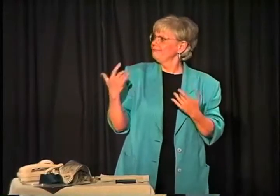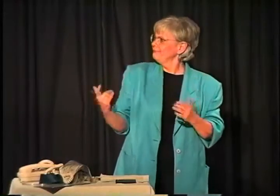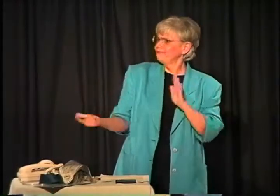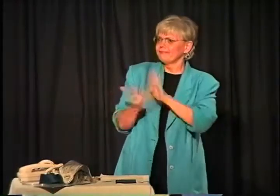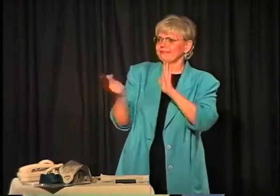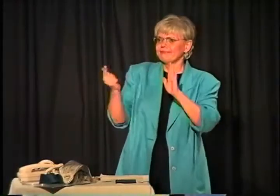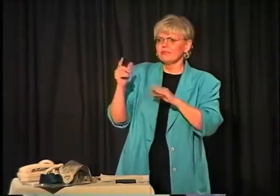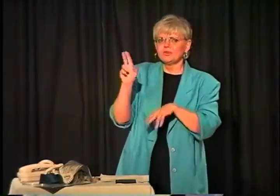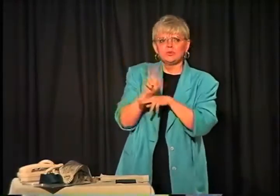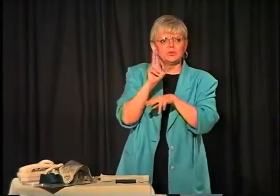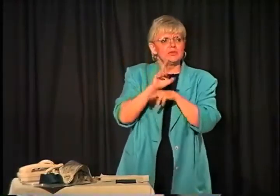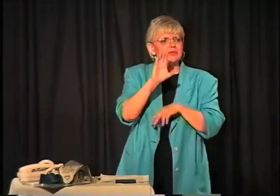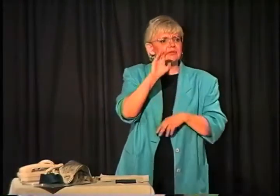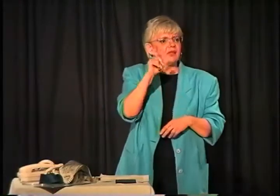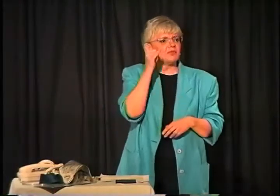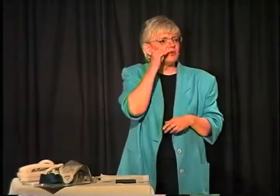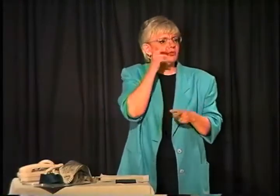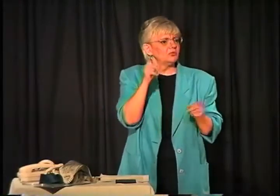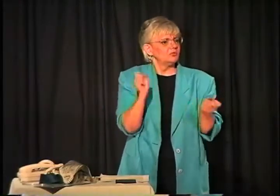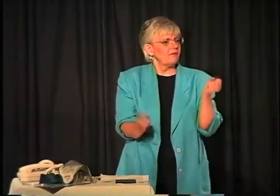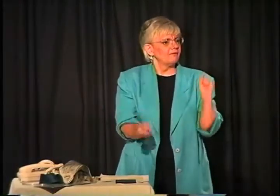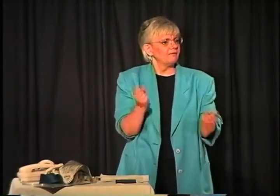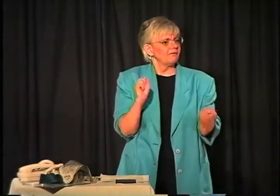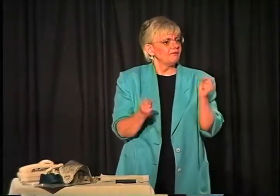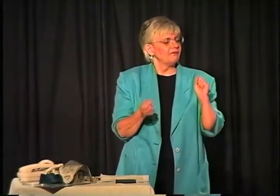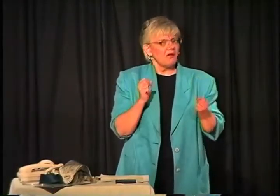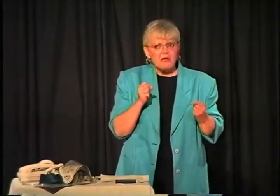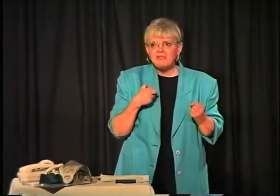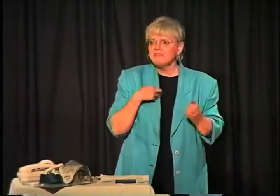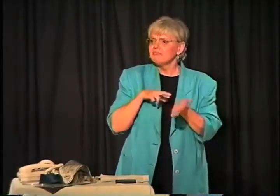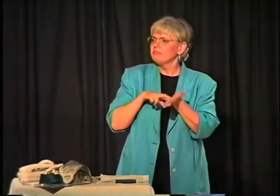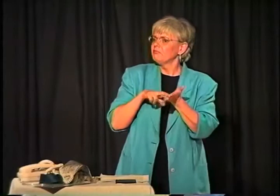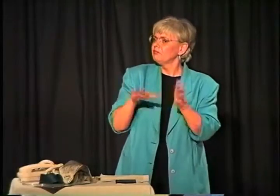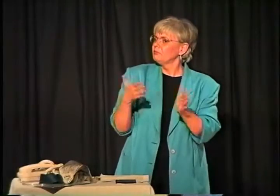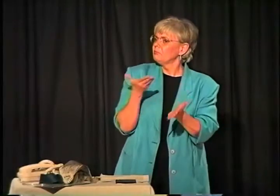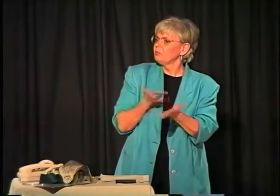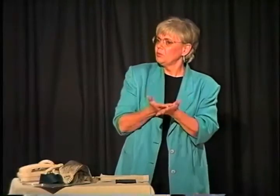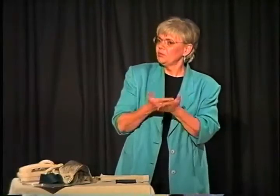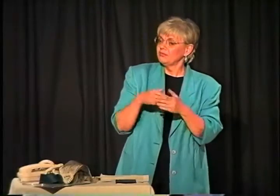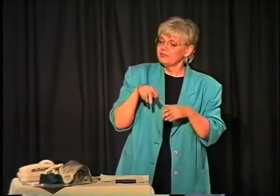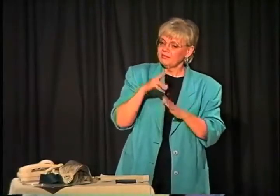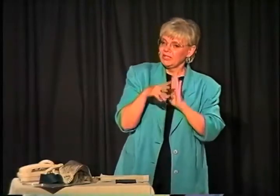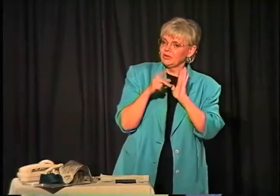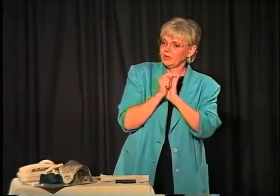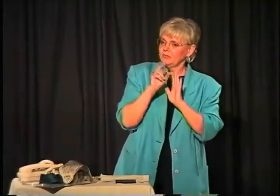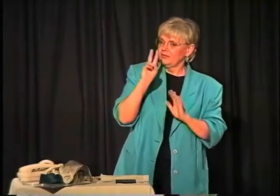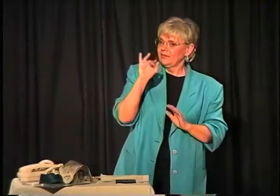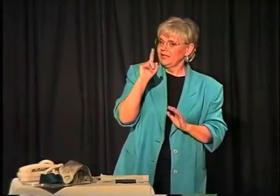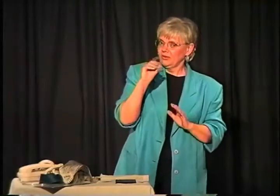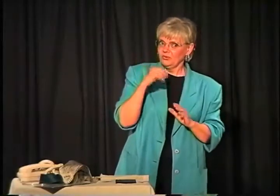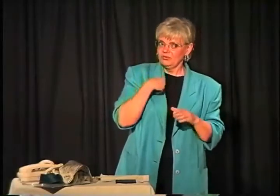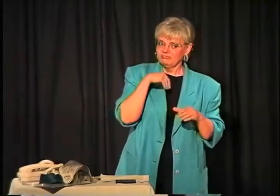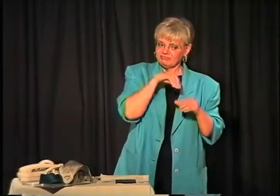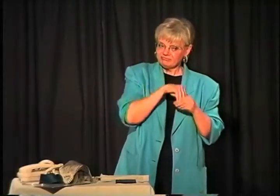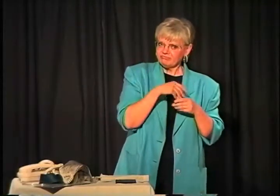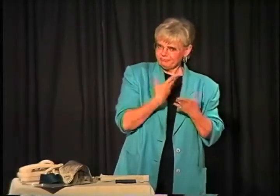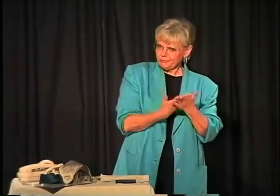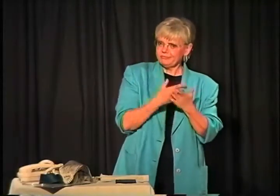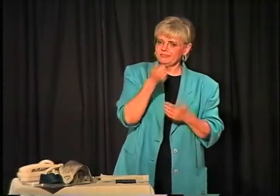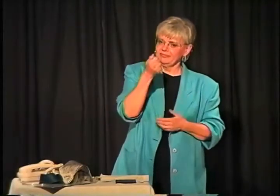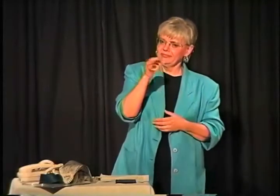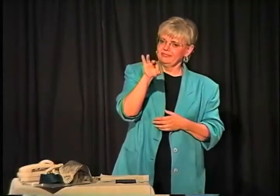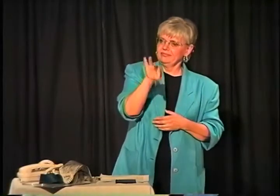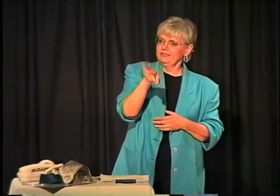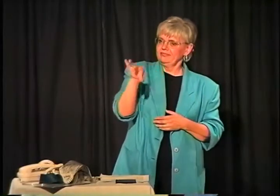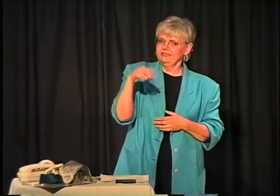Now, remember, I mentioned before that a telephone can make you blind. Well, the research now has actually